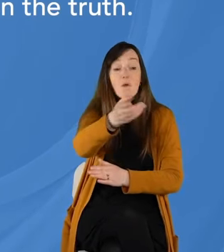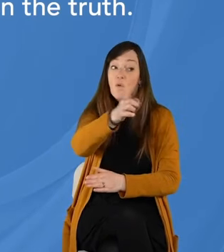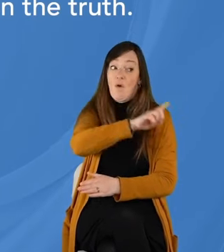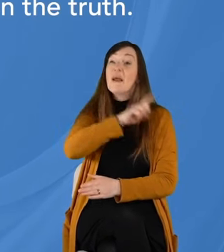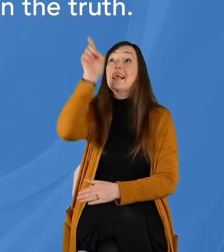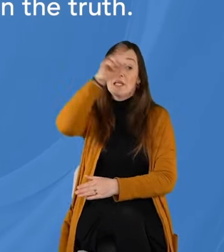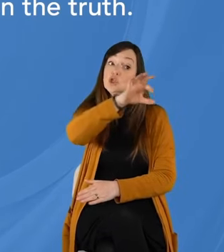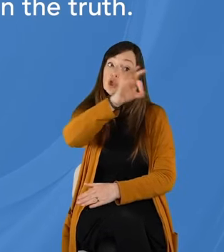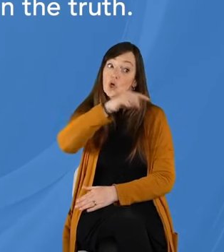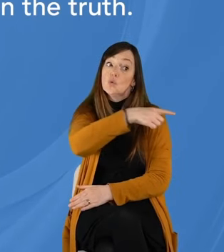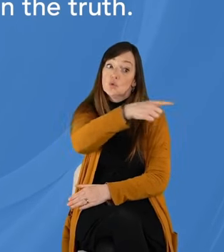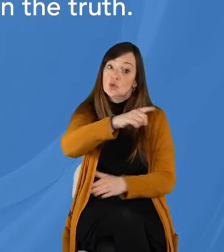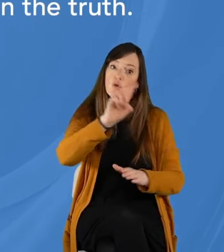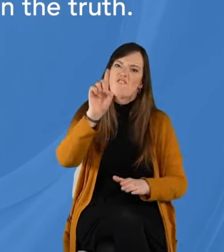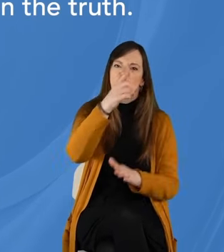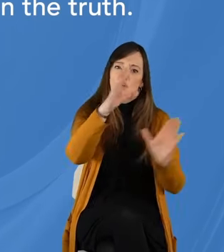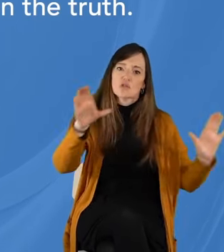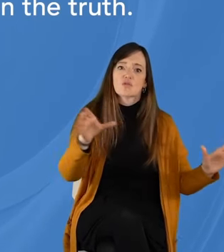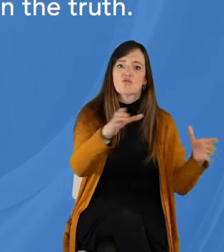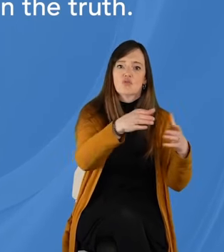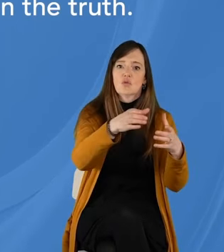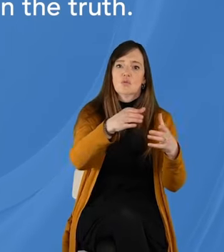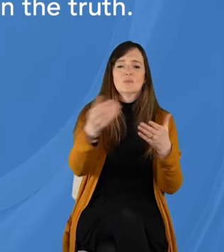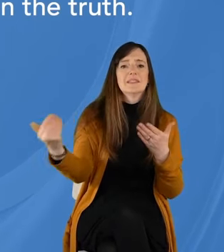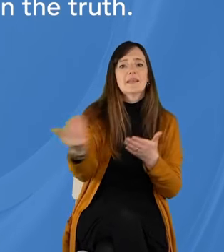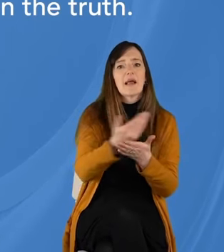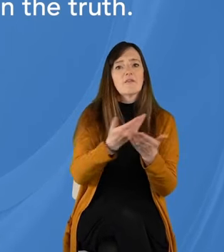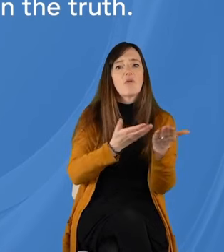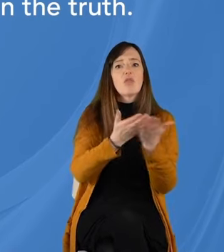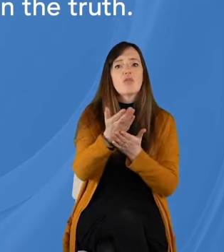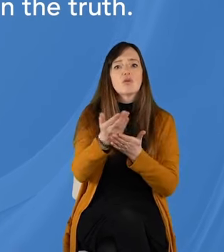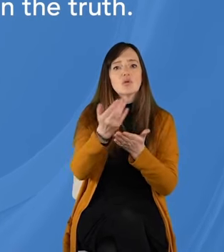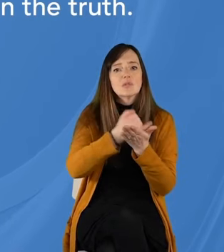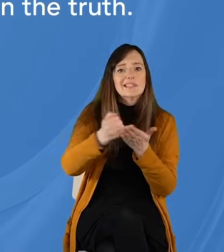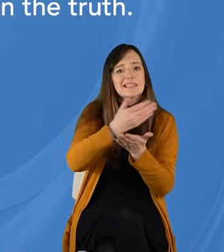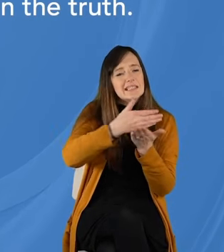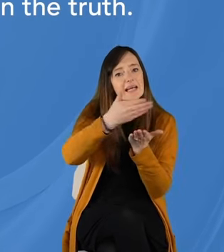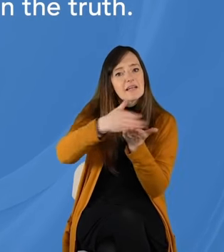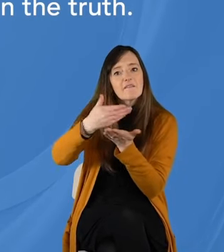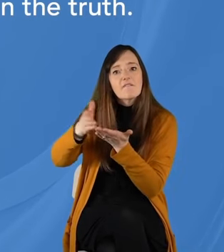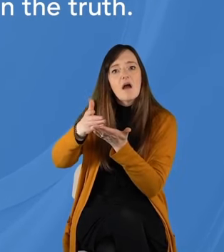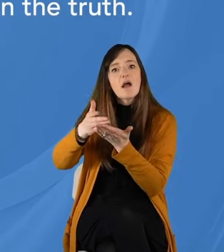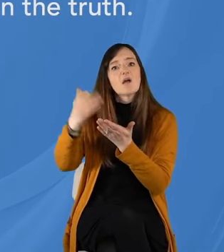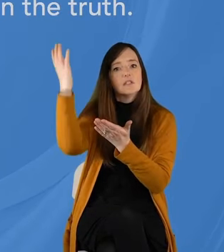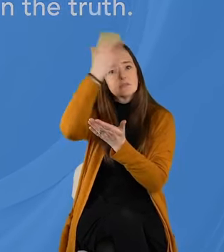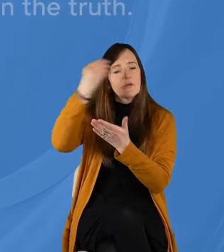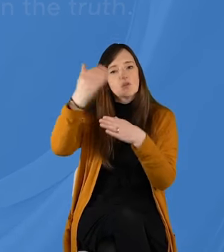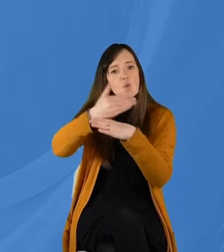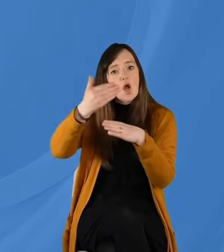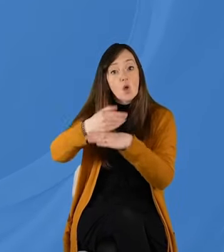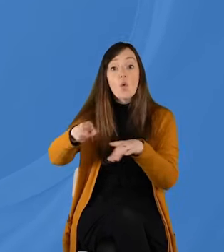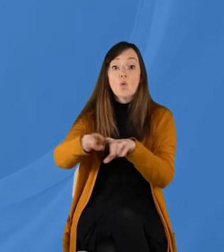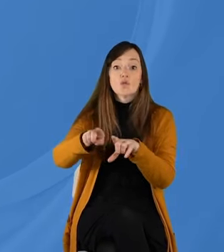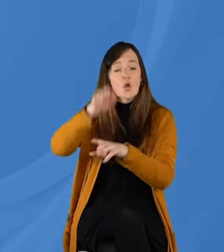first fruits to be saved through the sanctifying work of the Spirit and through belief in the truth.